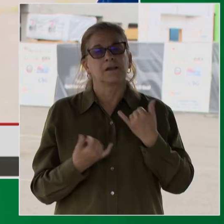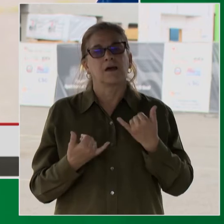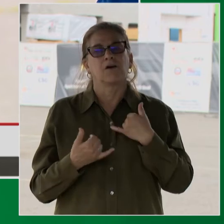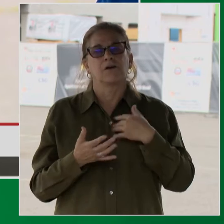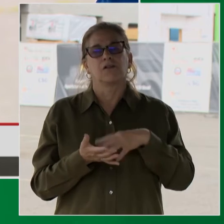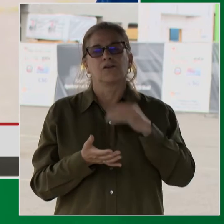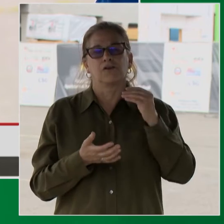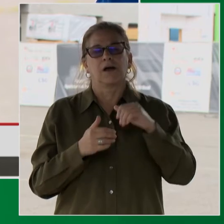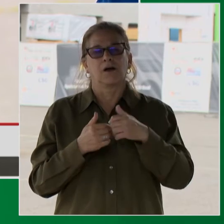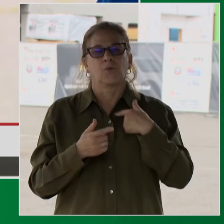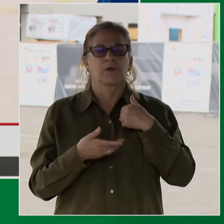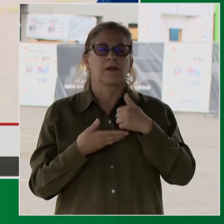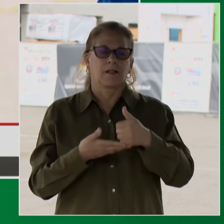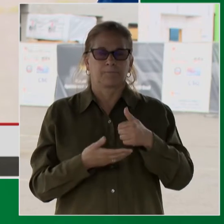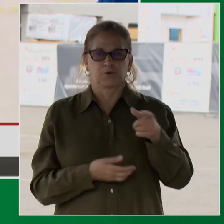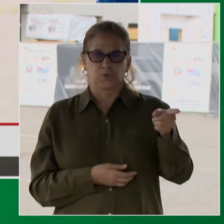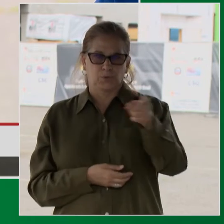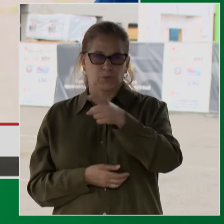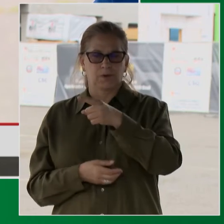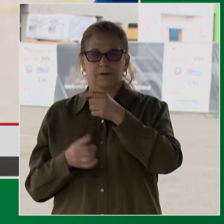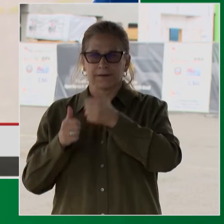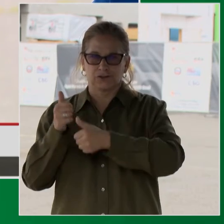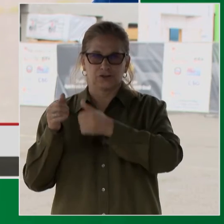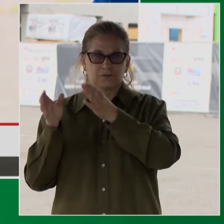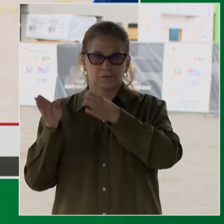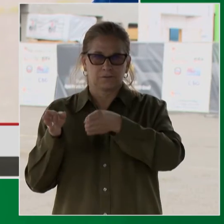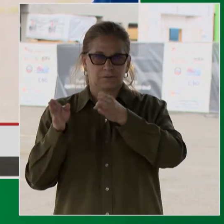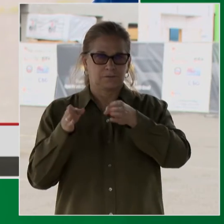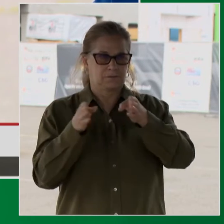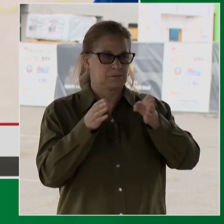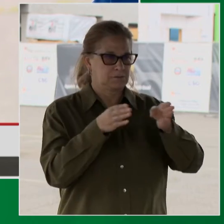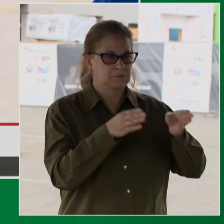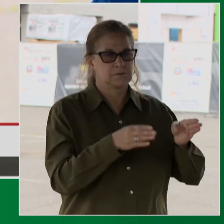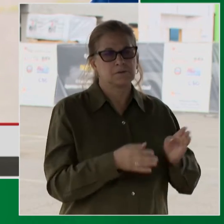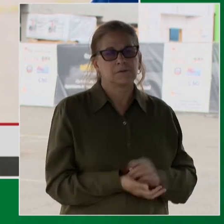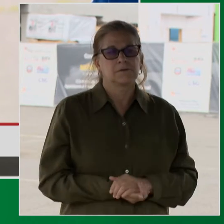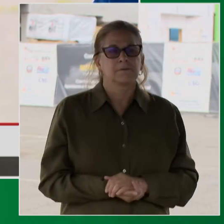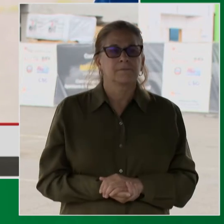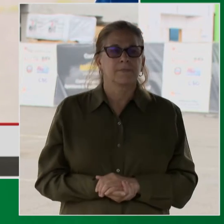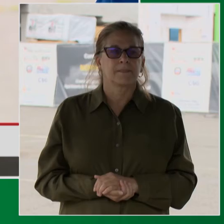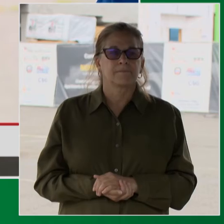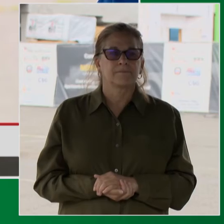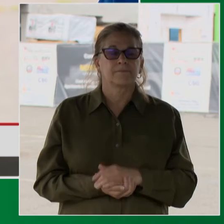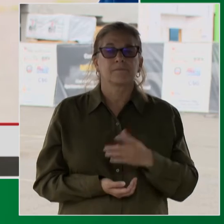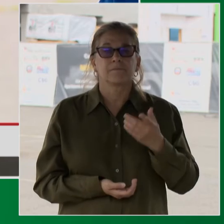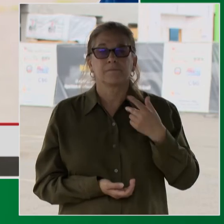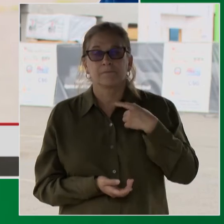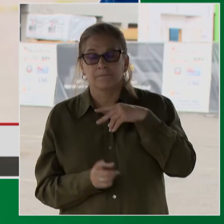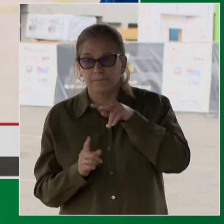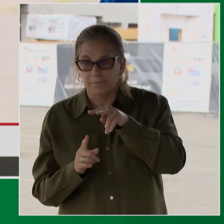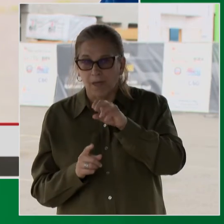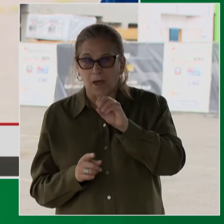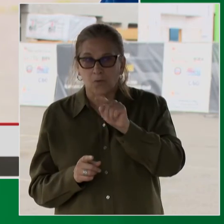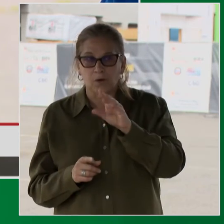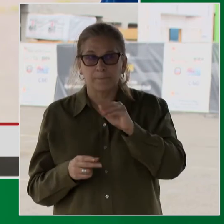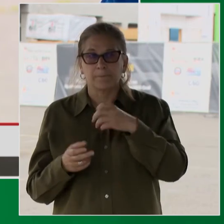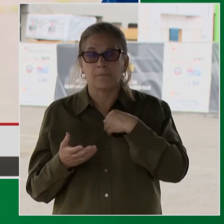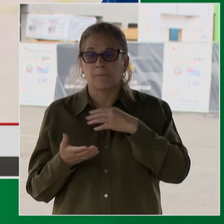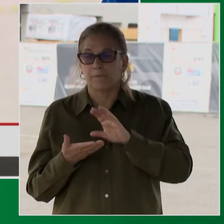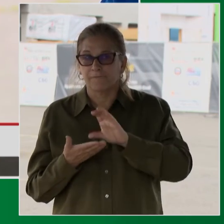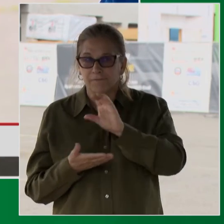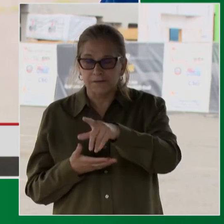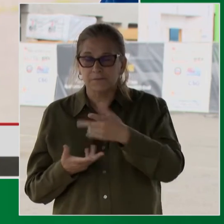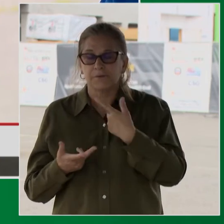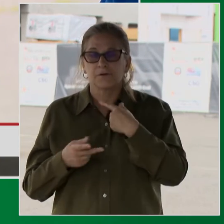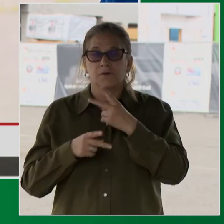individuals better put them in a position to yield the kind of outcome investments that they're looking for, being loan ready,